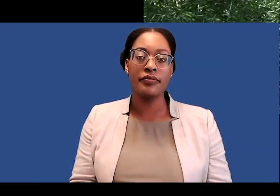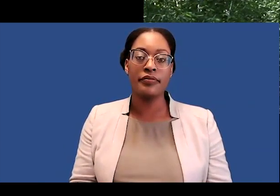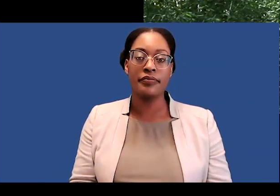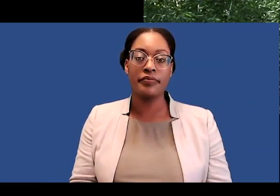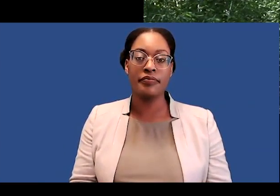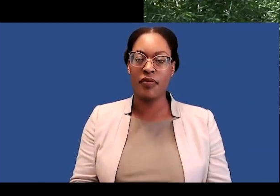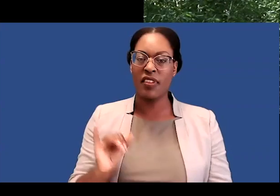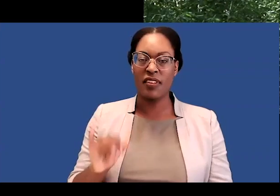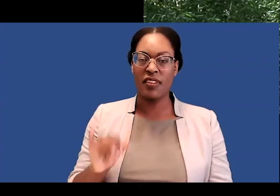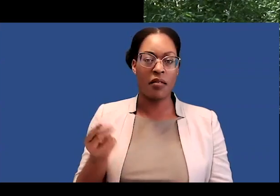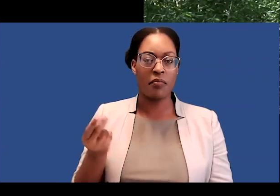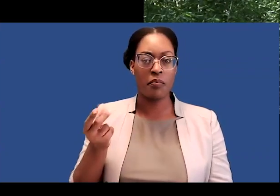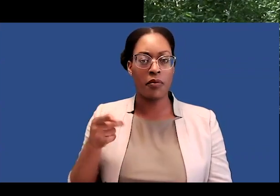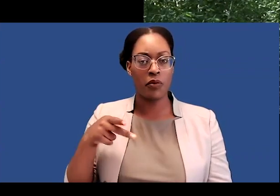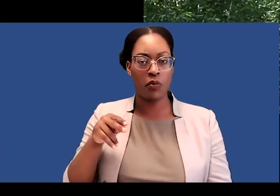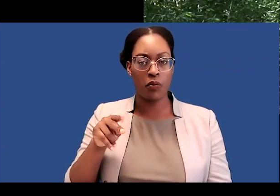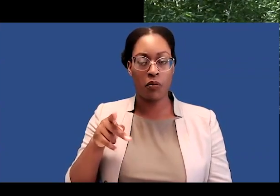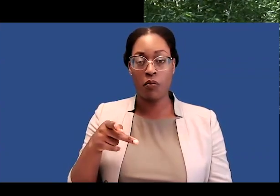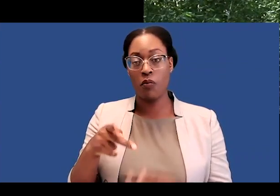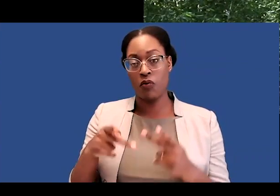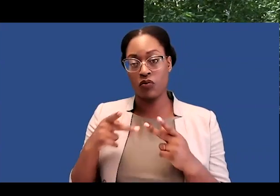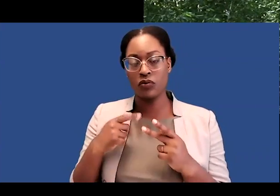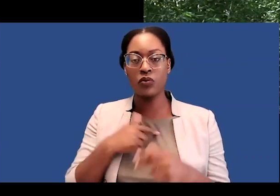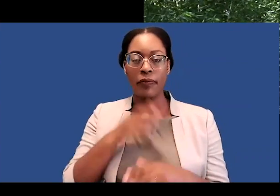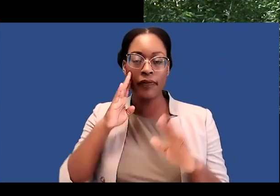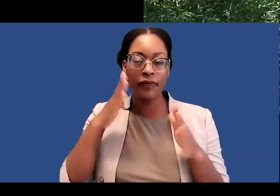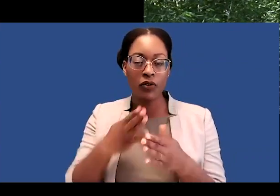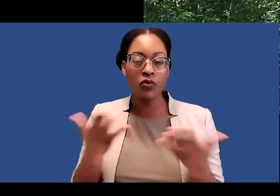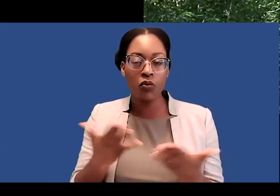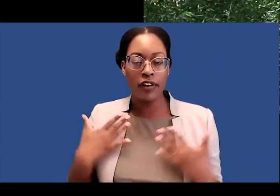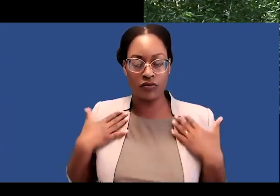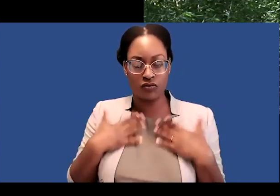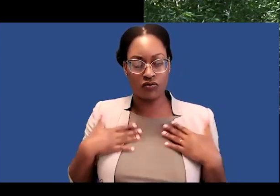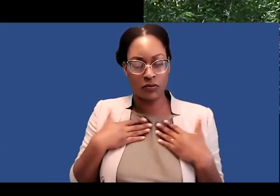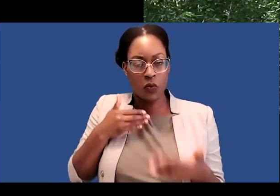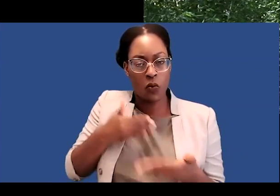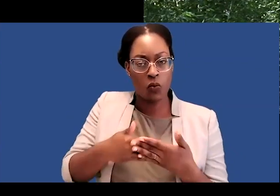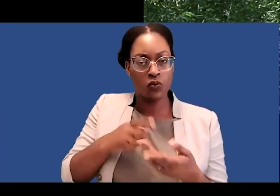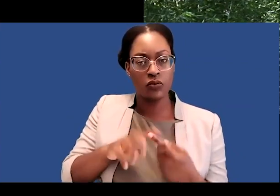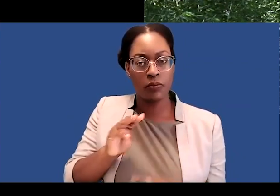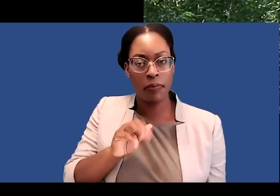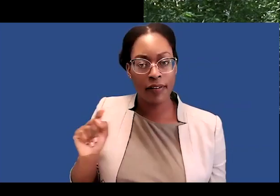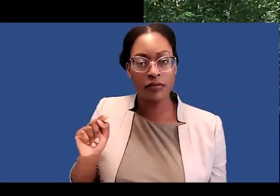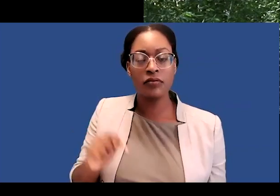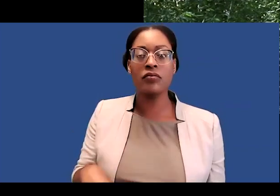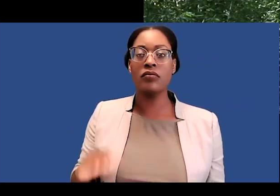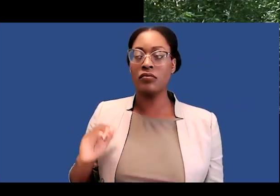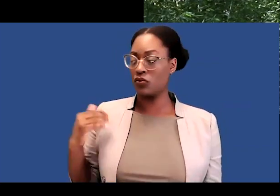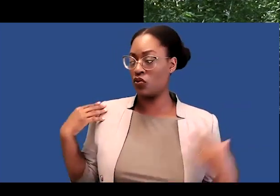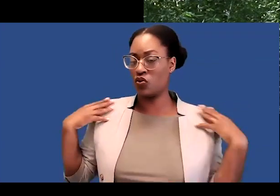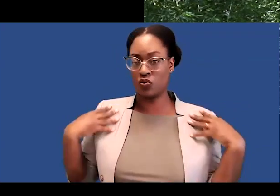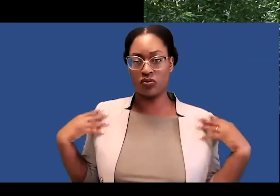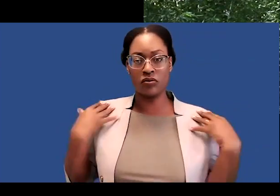So in puppy pose, we're just focused on lowering the chest as close as you can to your mat. We're lengthening the